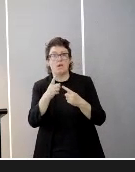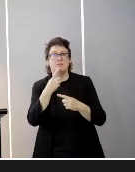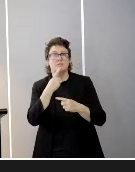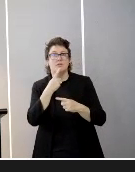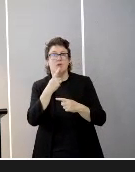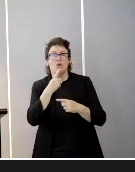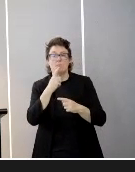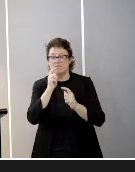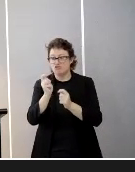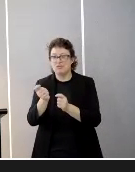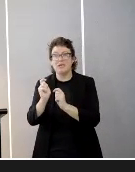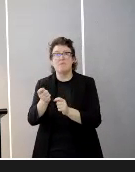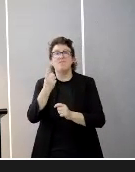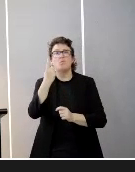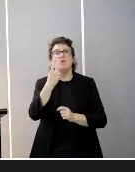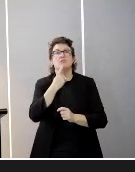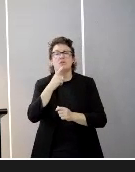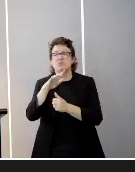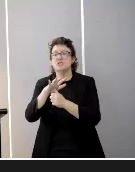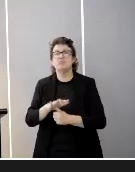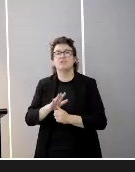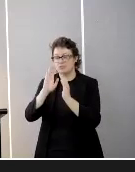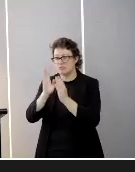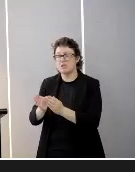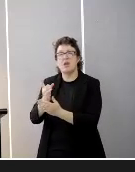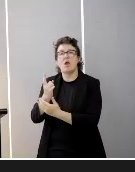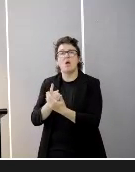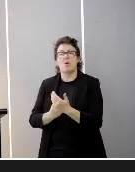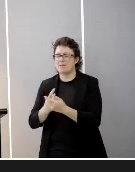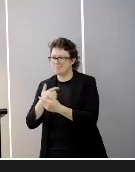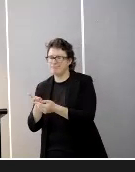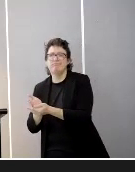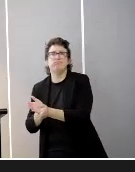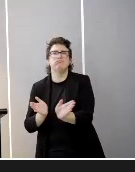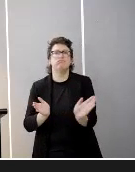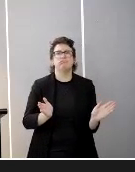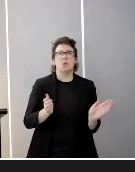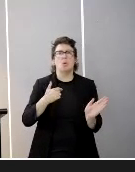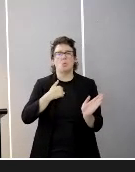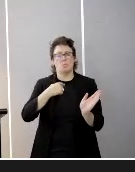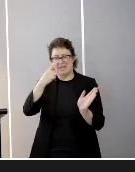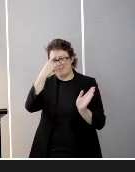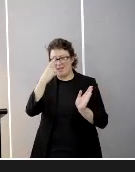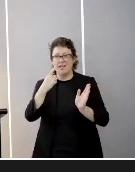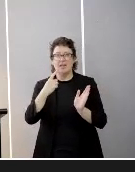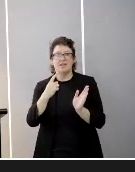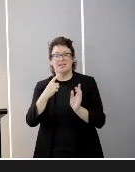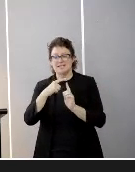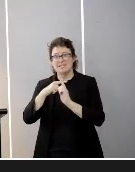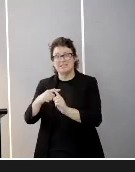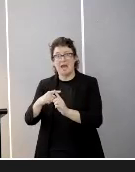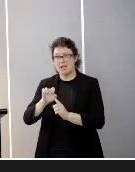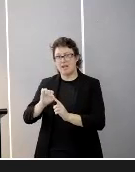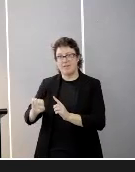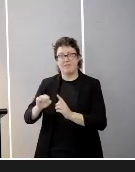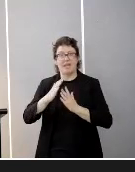with depression, like a particular psychological therapy or a particular antidepressant, we think that targeting the body